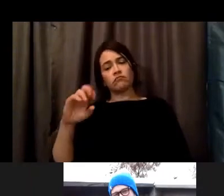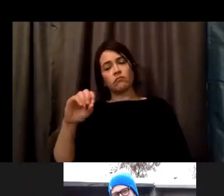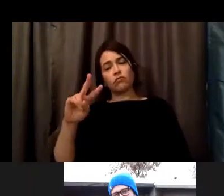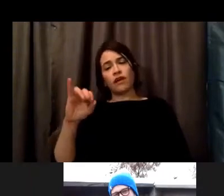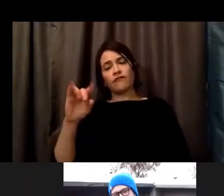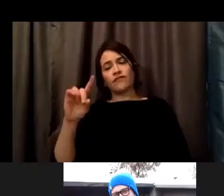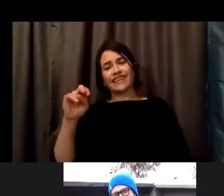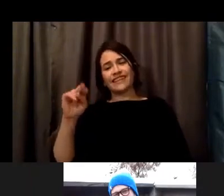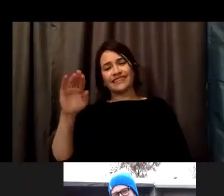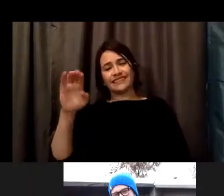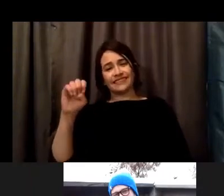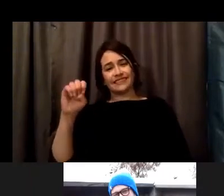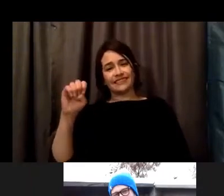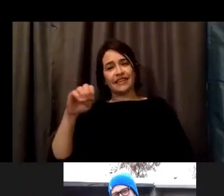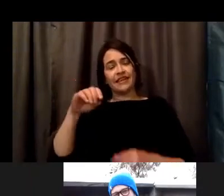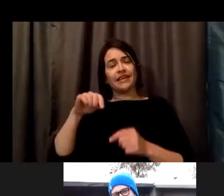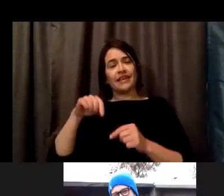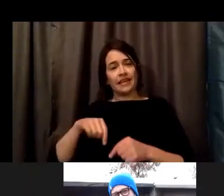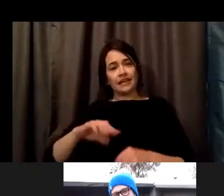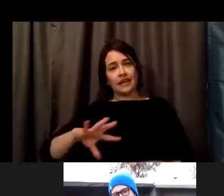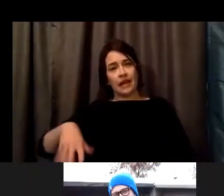so we come here.